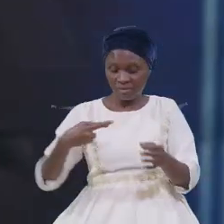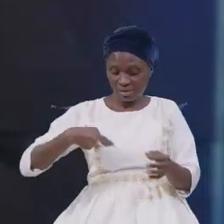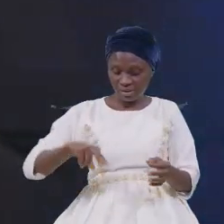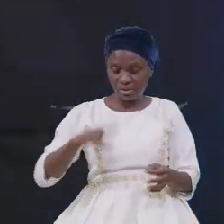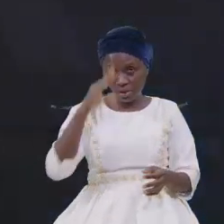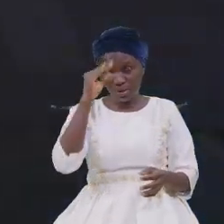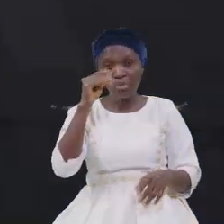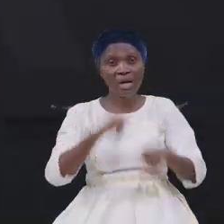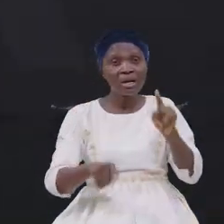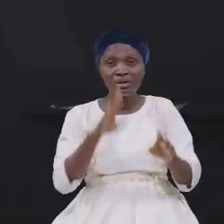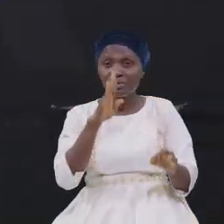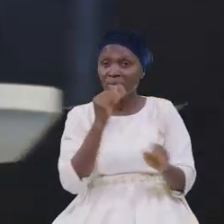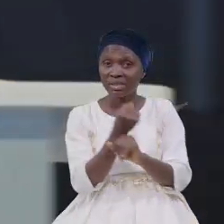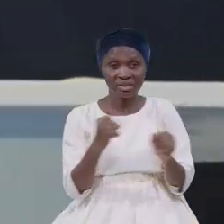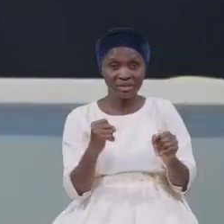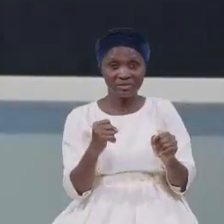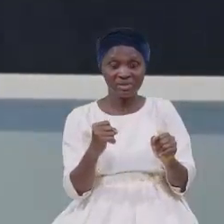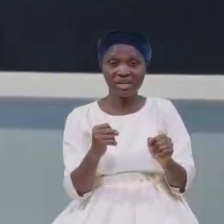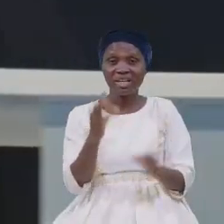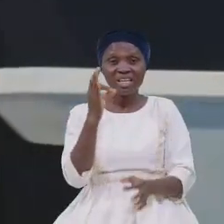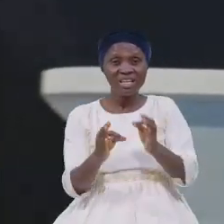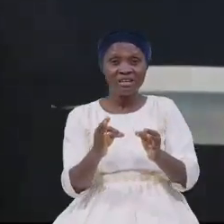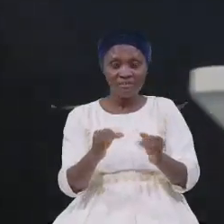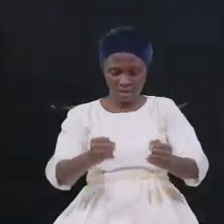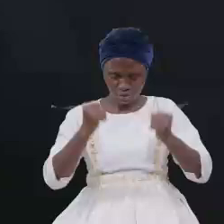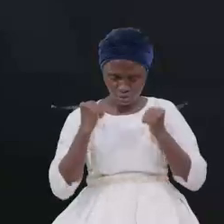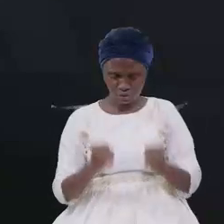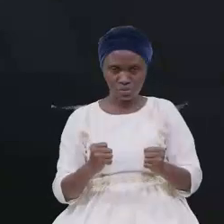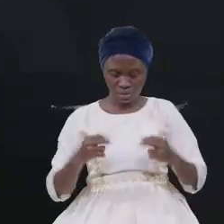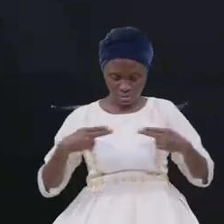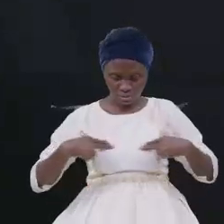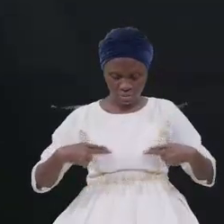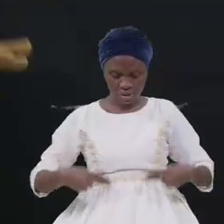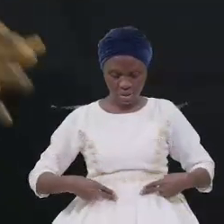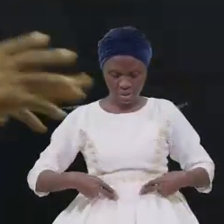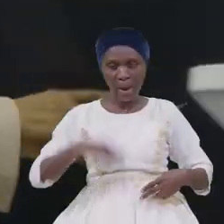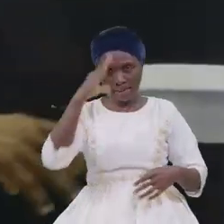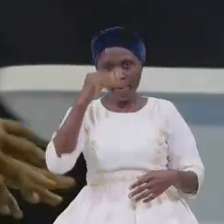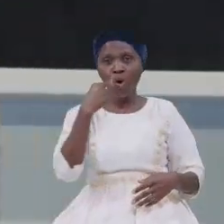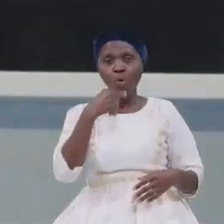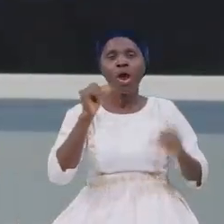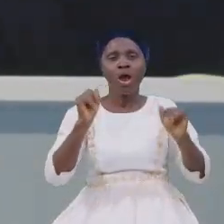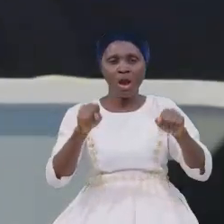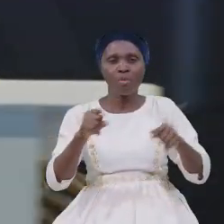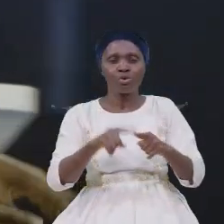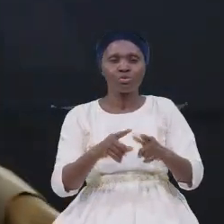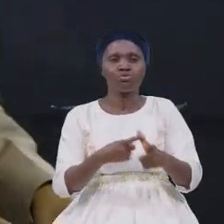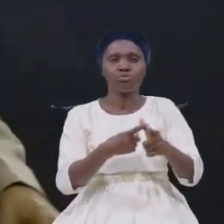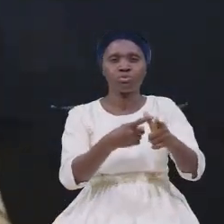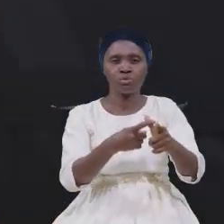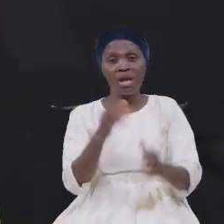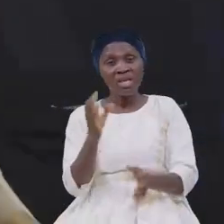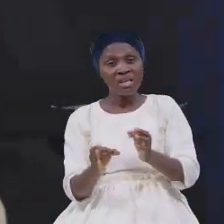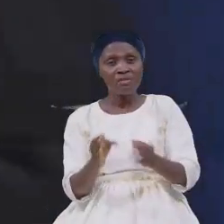saved, if the strong, healthy man able to run, if somebody that came